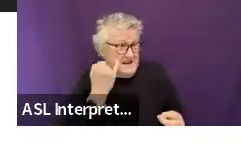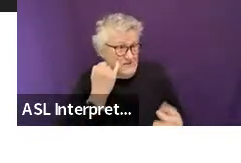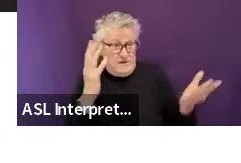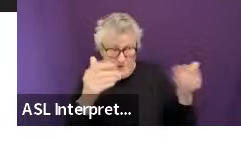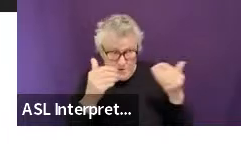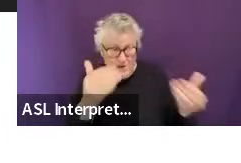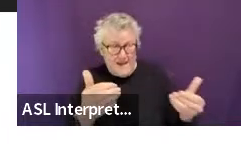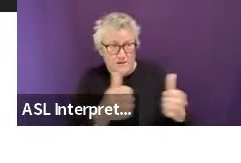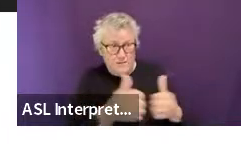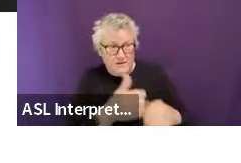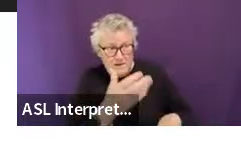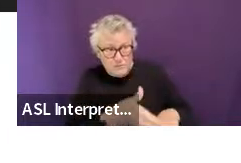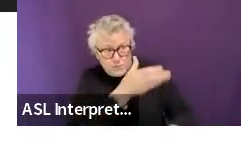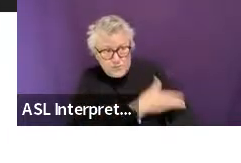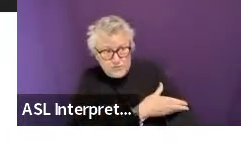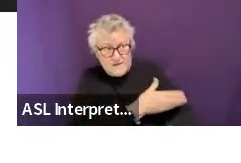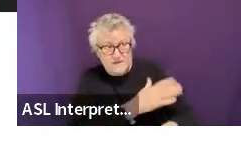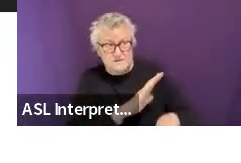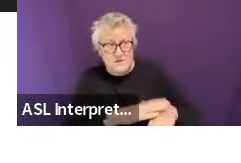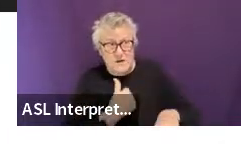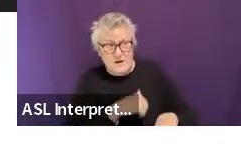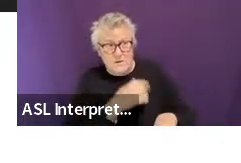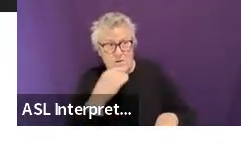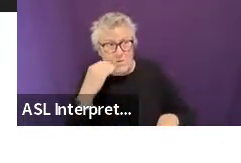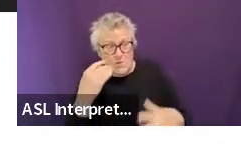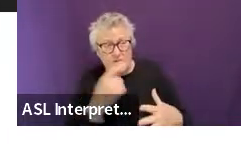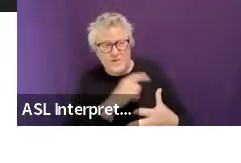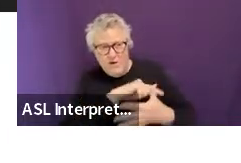all of that? Thank you.